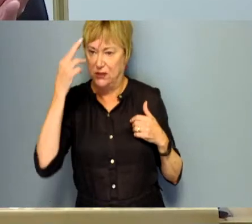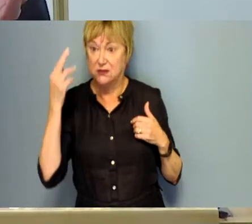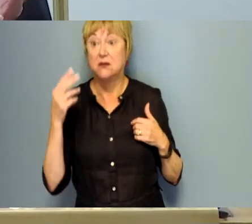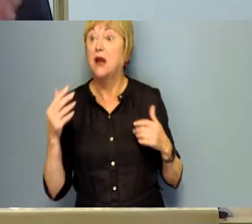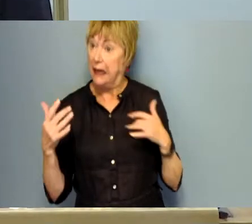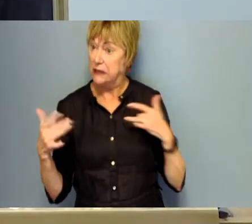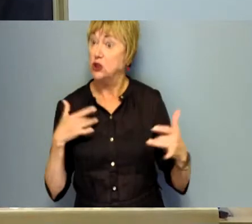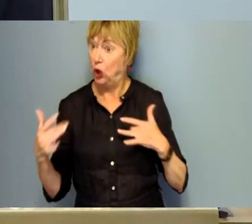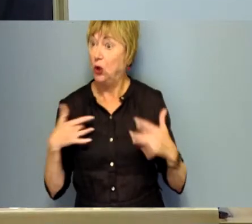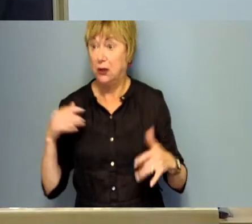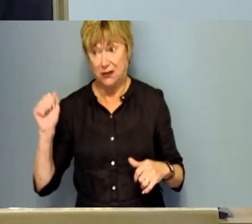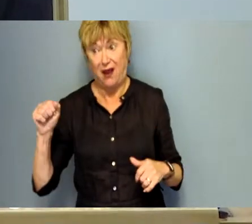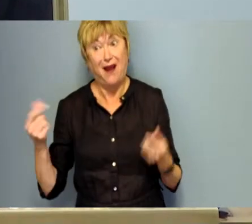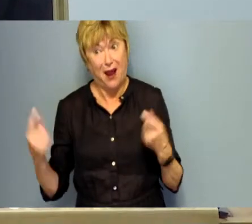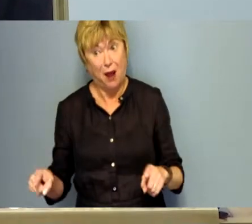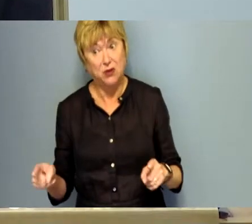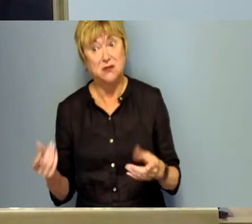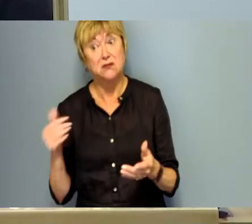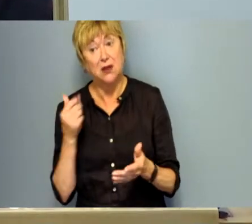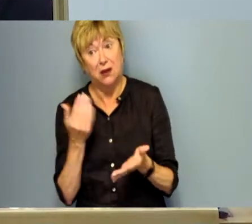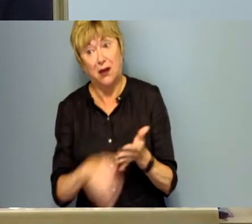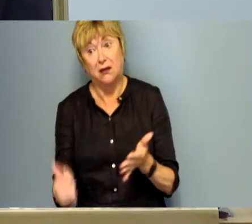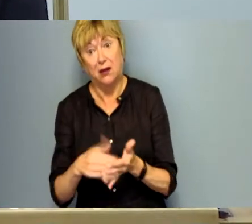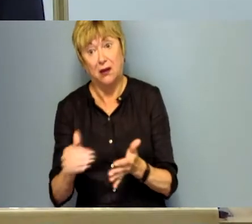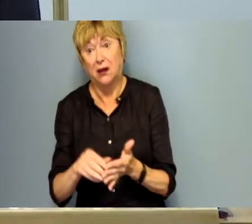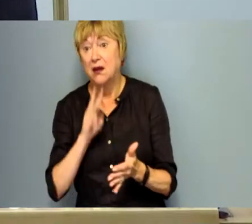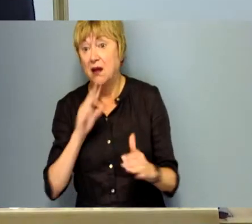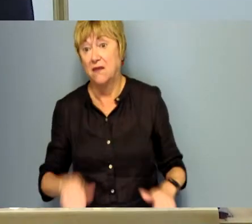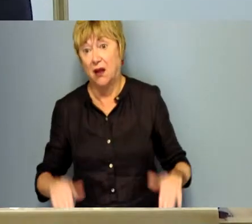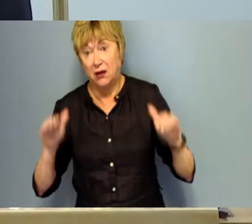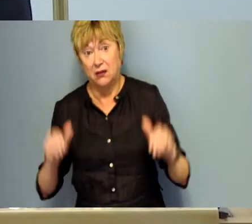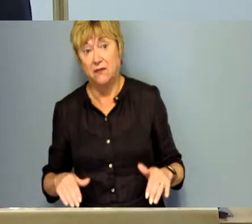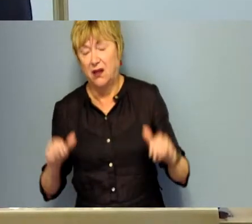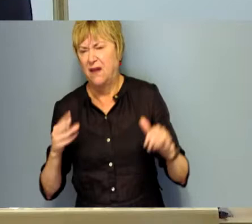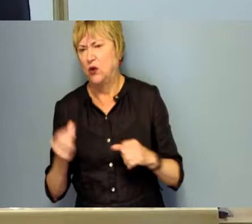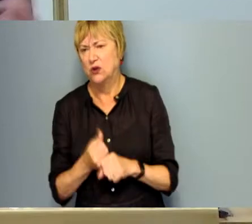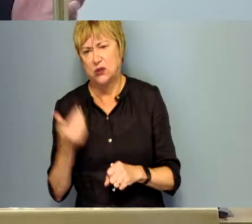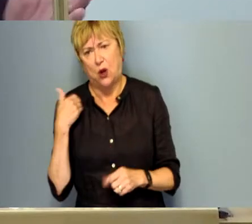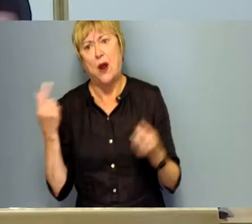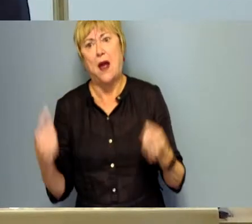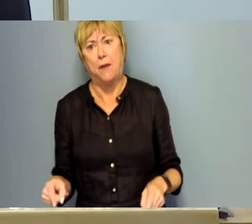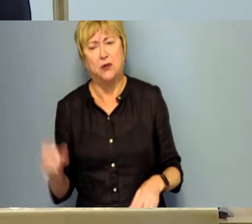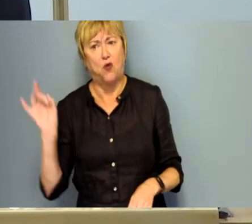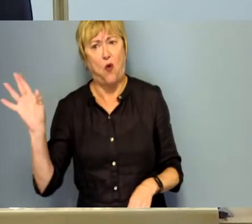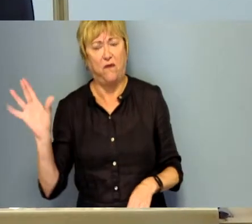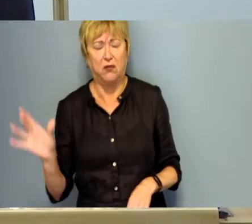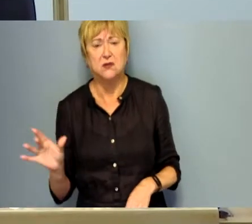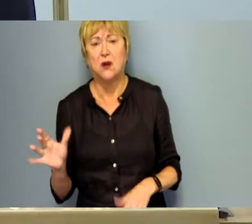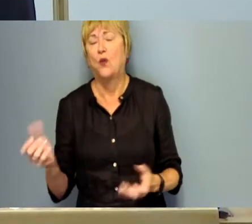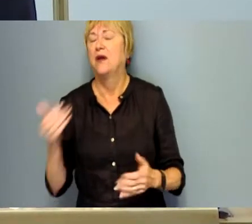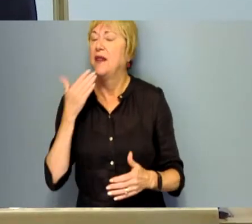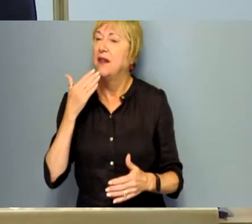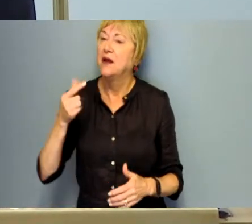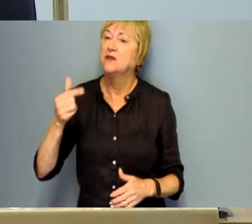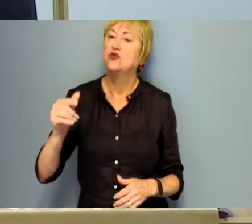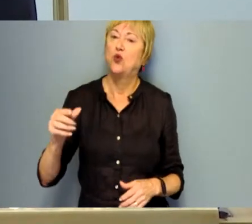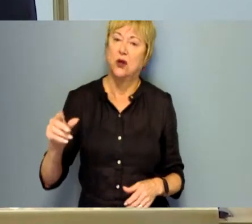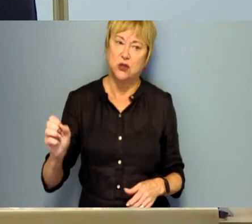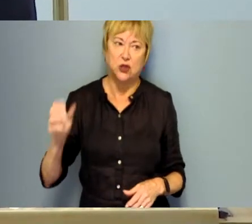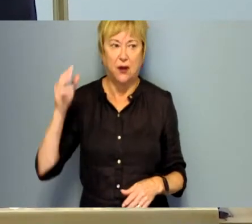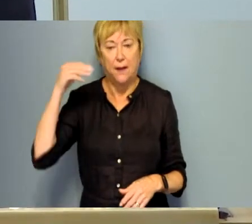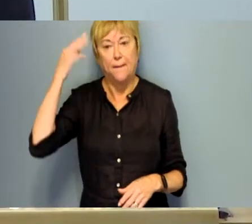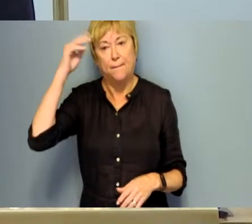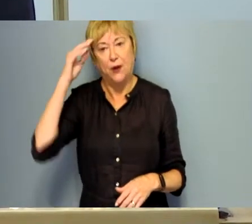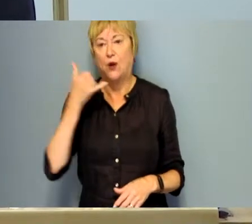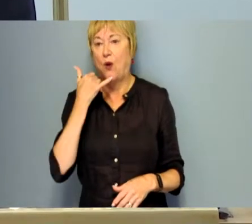concerned, because this happened to them, the flooding, a couple of years ago. So I just wanted to thank George. The mayor called me right